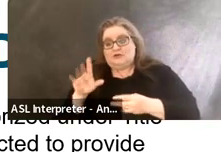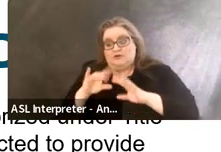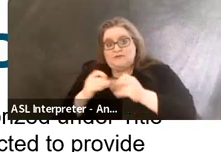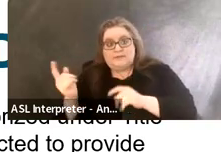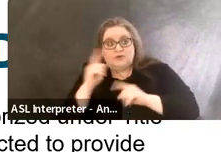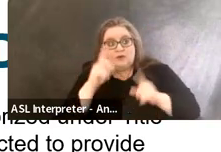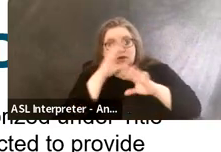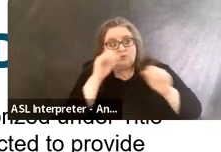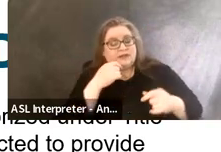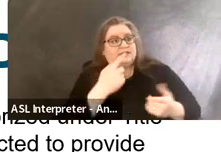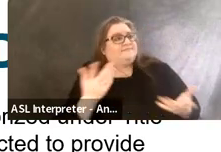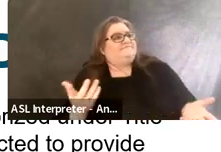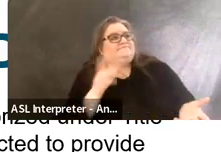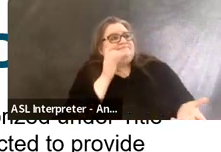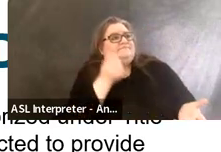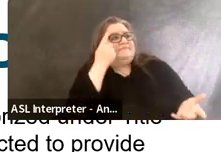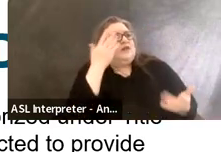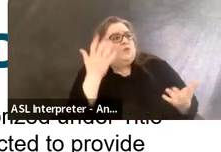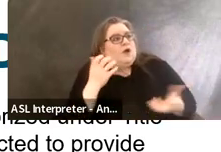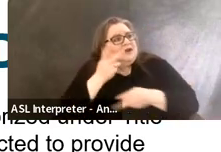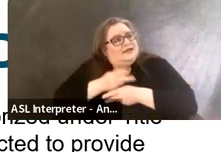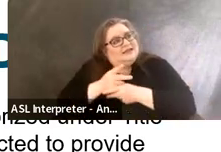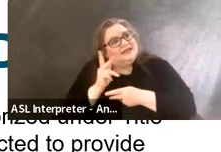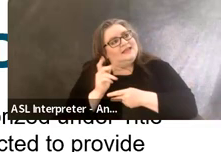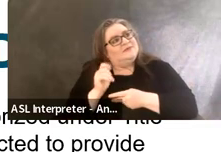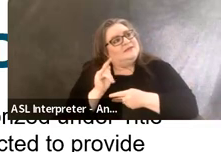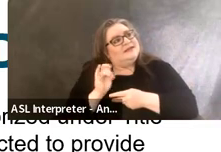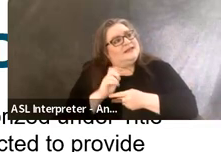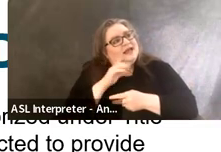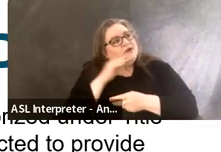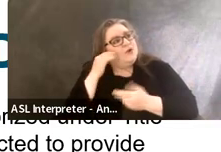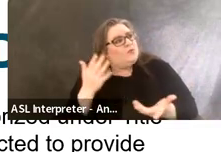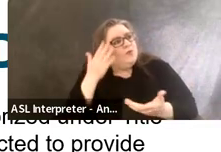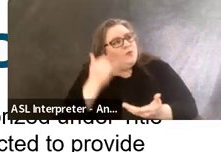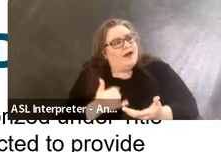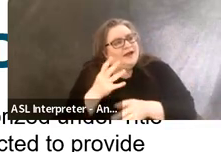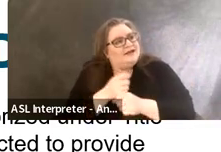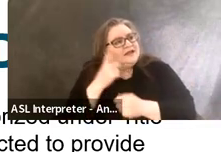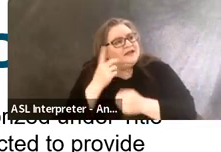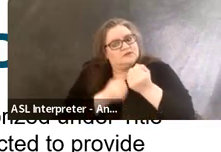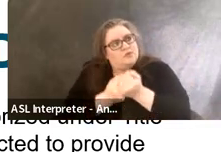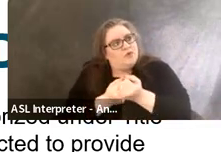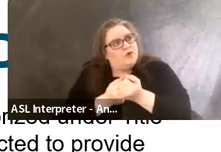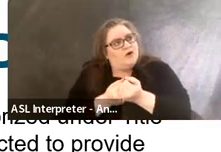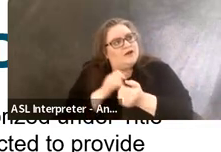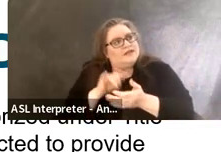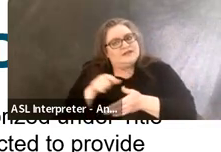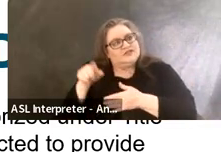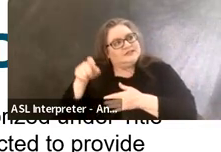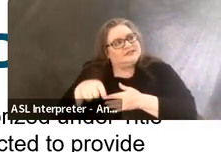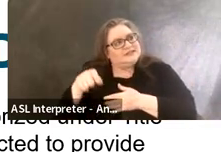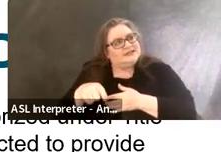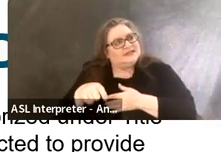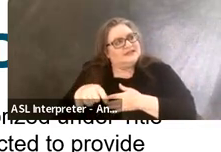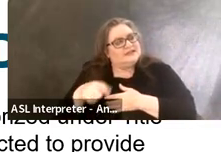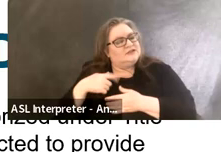we don't understand. We want to keep Katie at home. Why do, to receive the supports that she needs, do